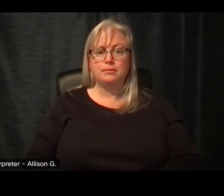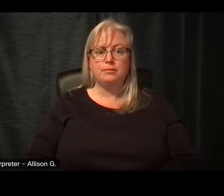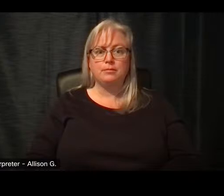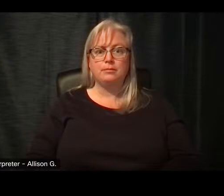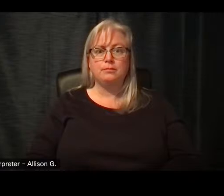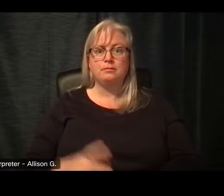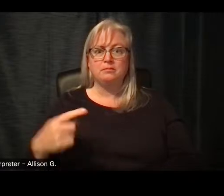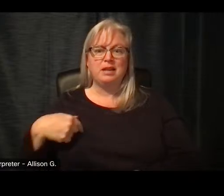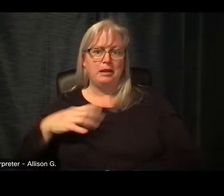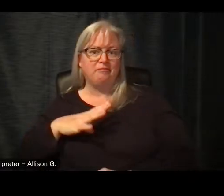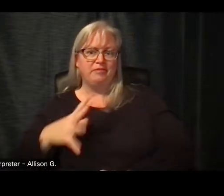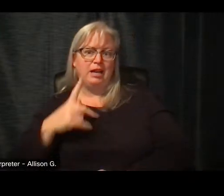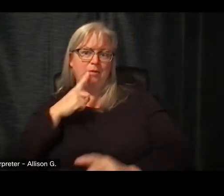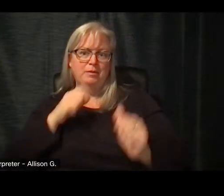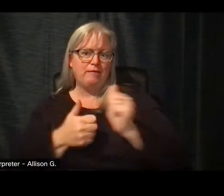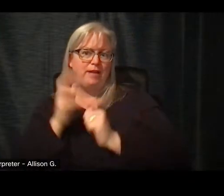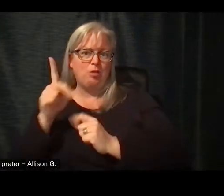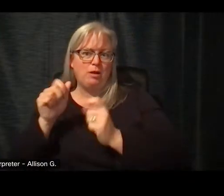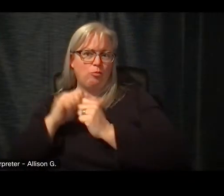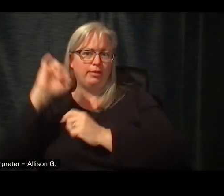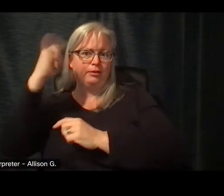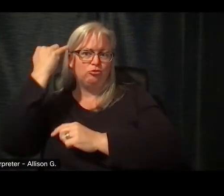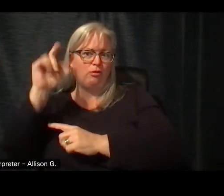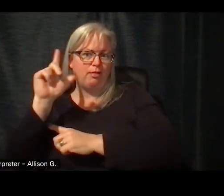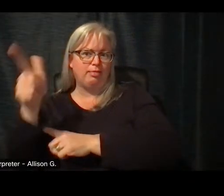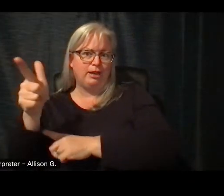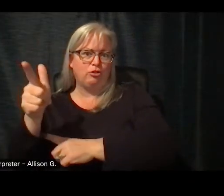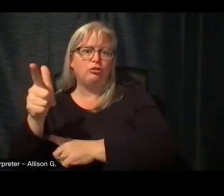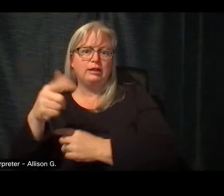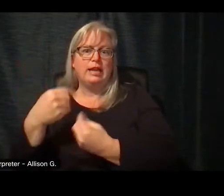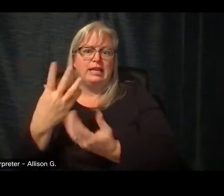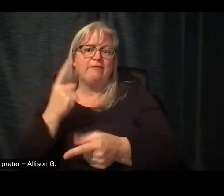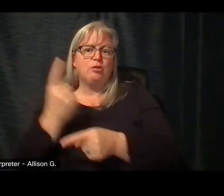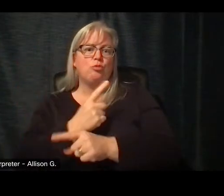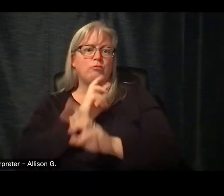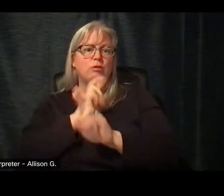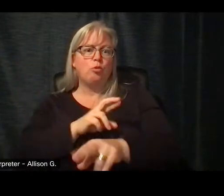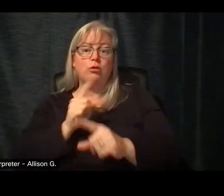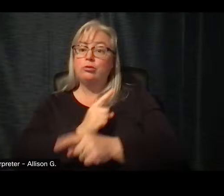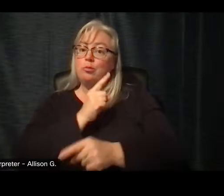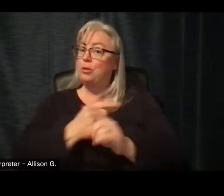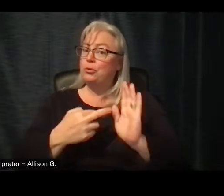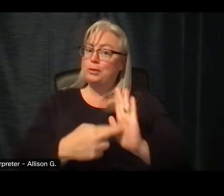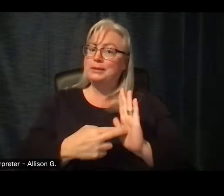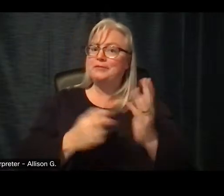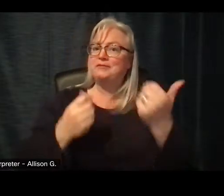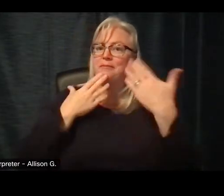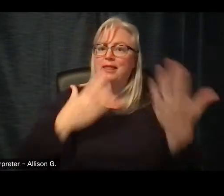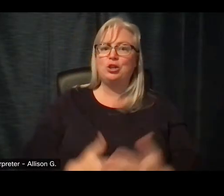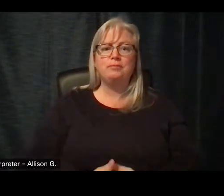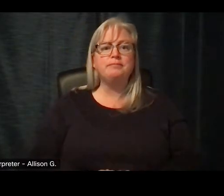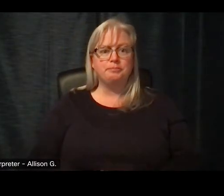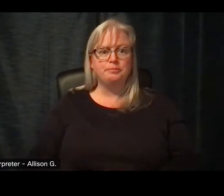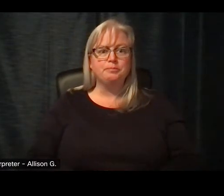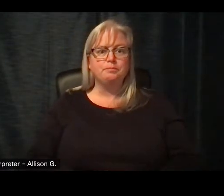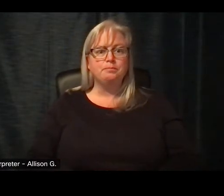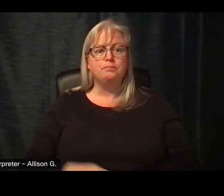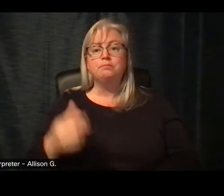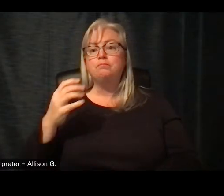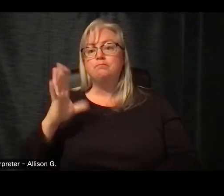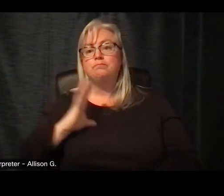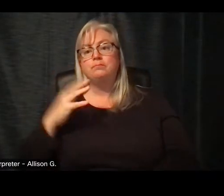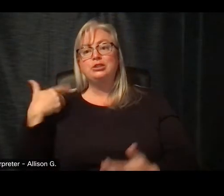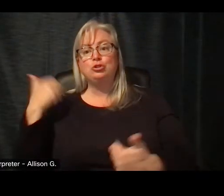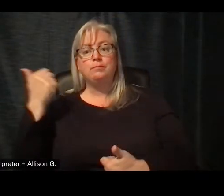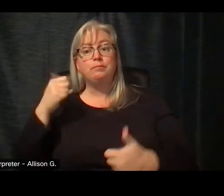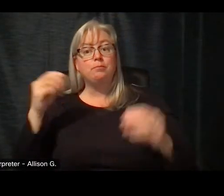I'm fine. I may follow up with him later and make sure I give the proper report back to the proper representative. Thank you. All right. Other